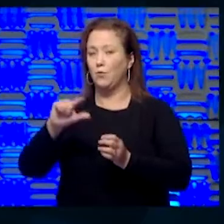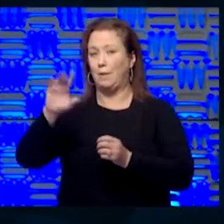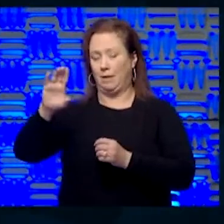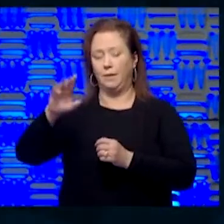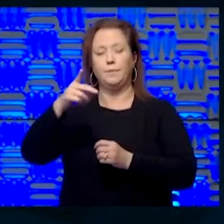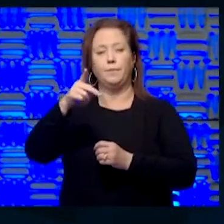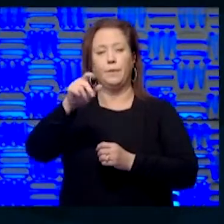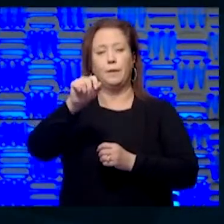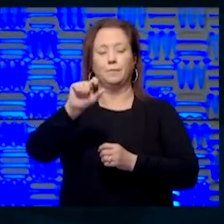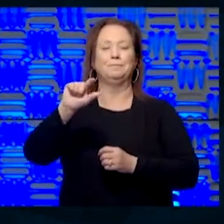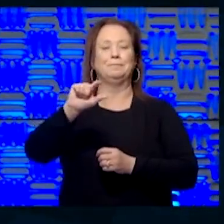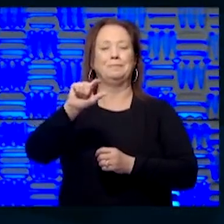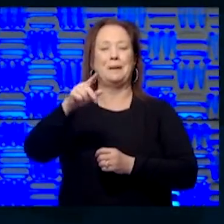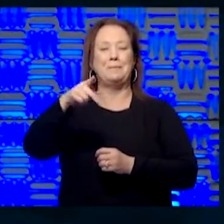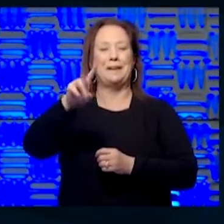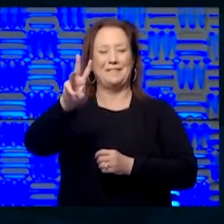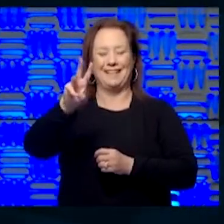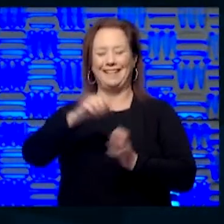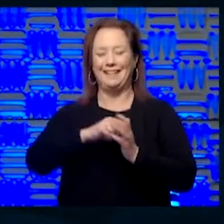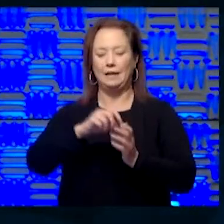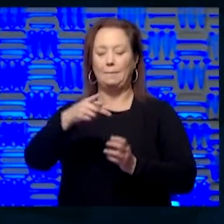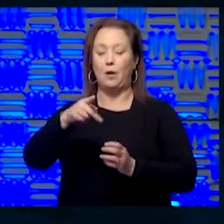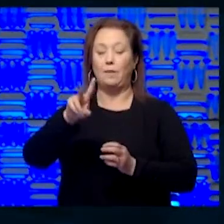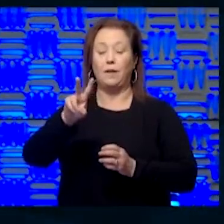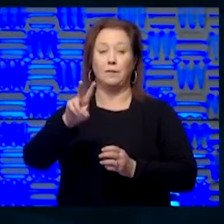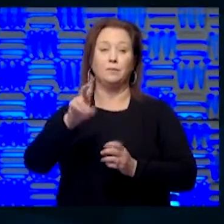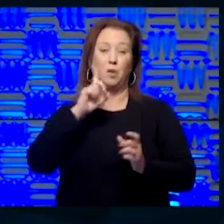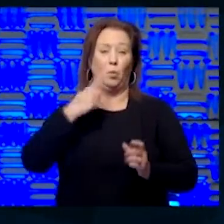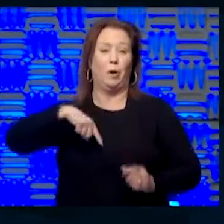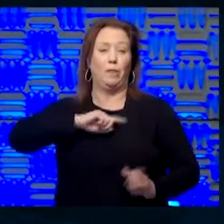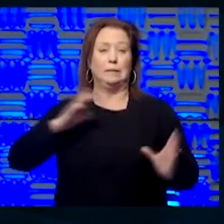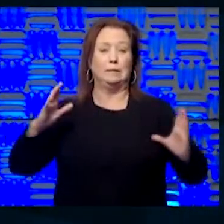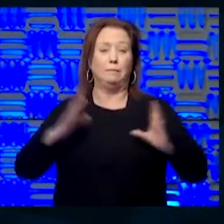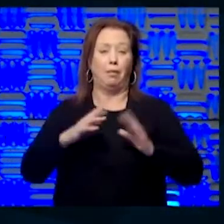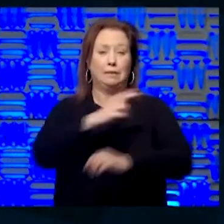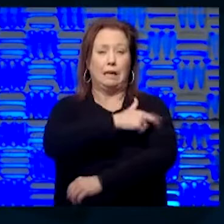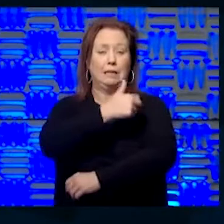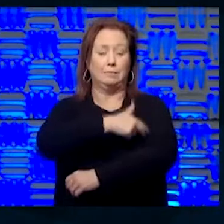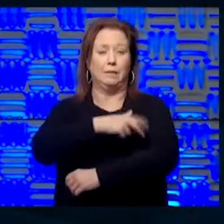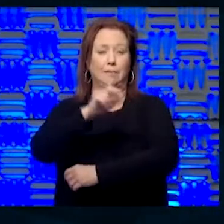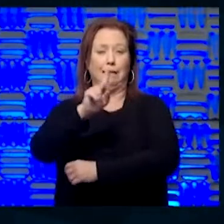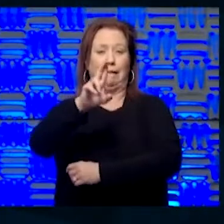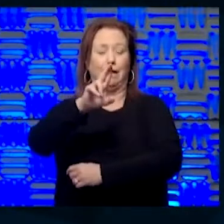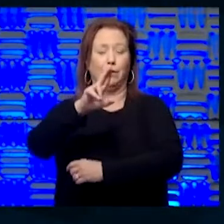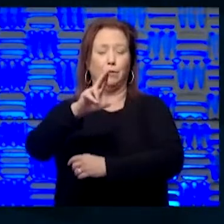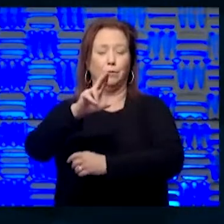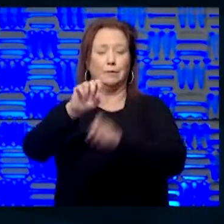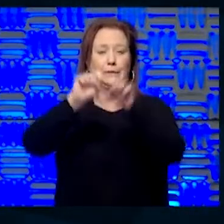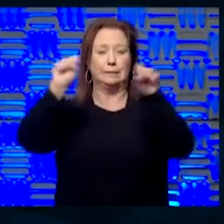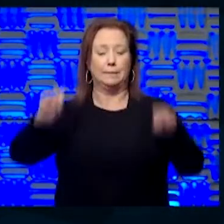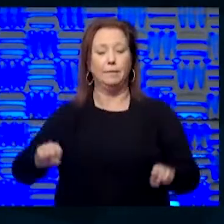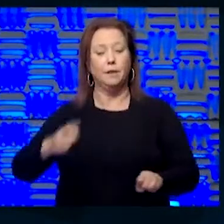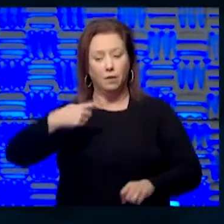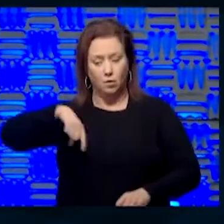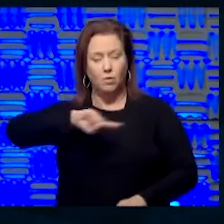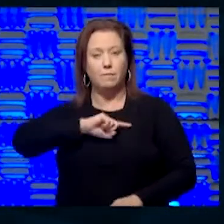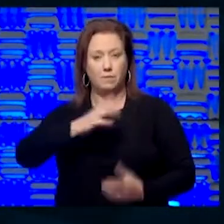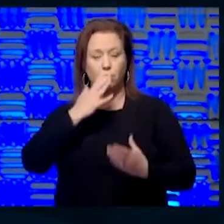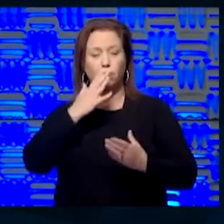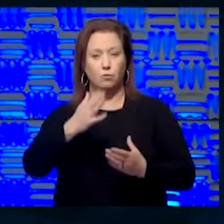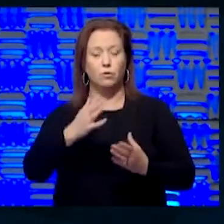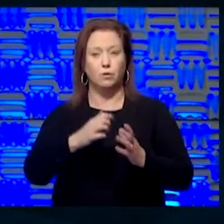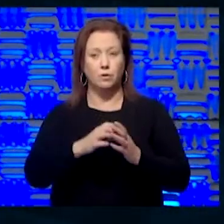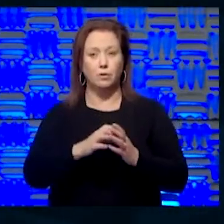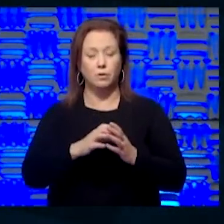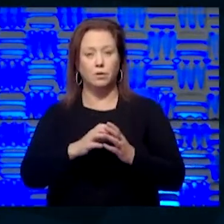Yeah, Pawnee Valley is probably the smallest hospital in the system. We have been doing very well. We